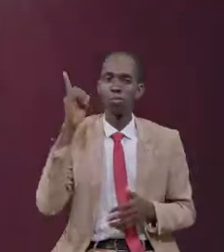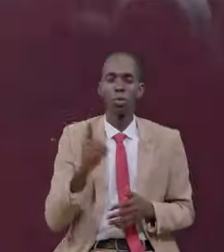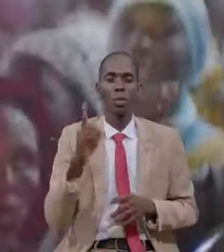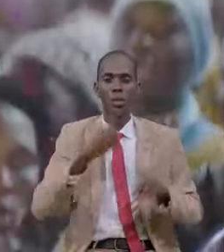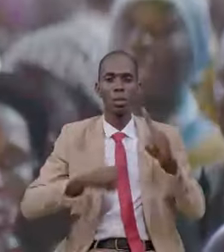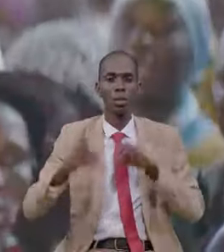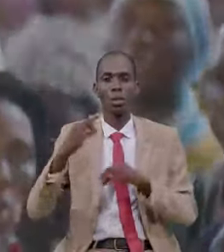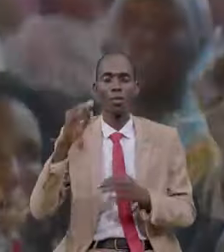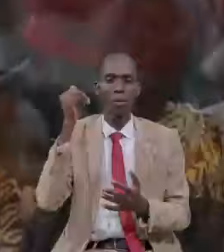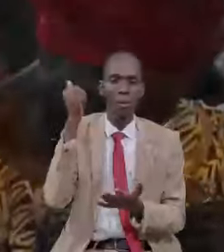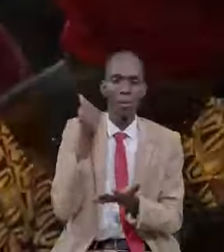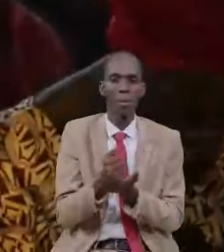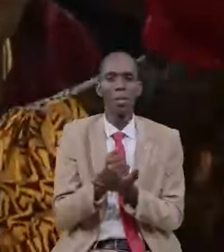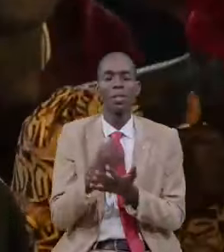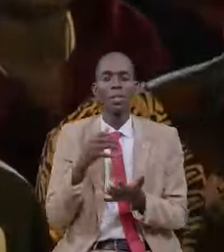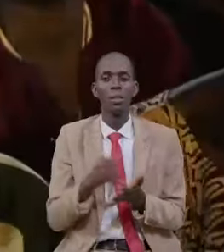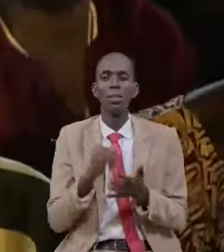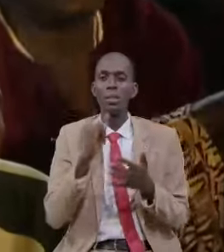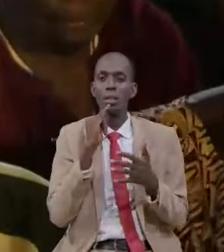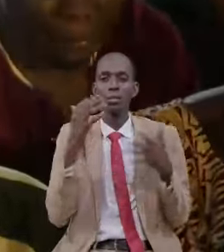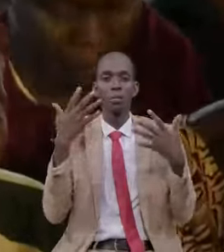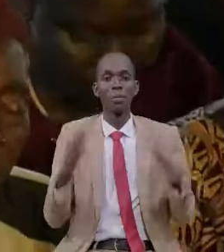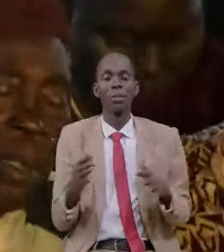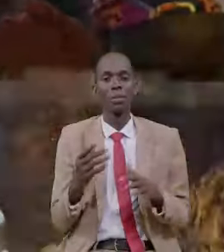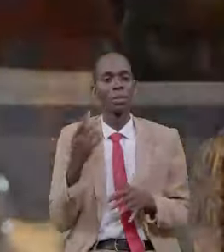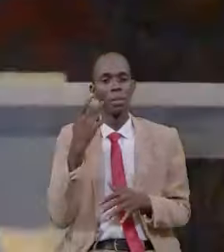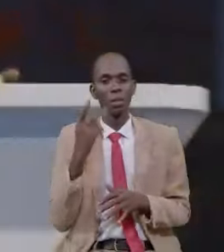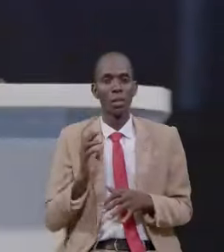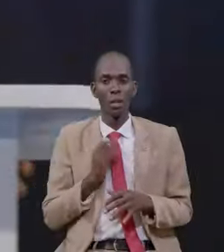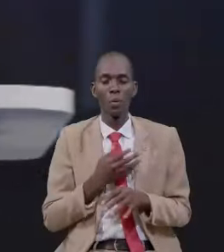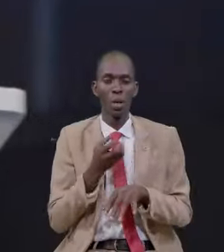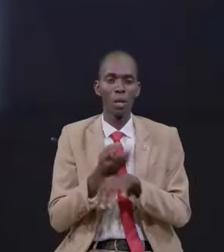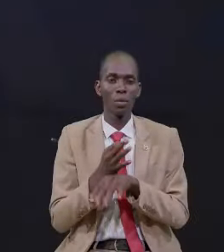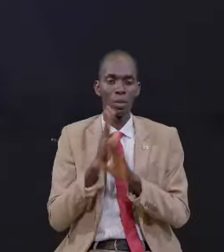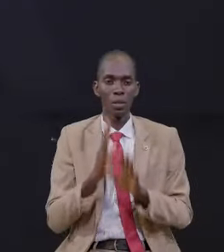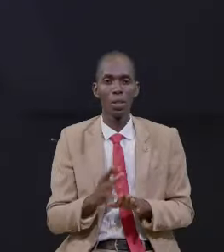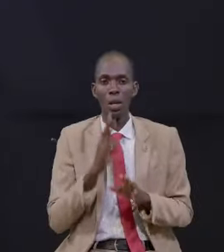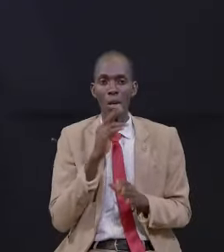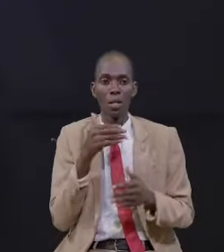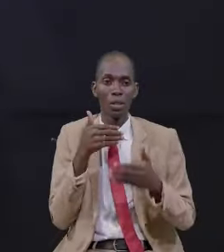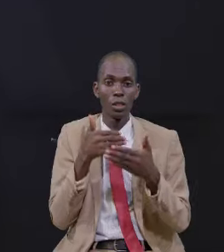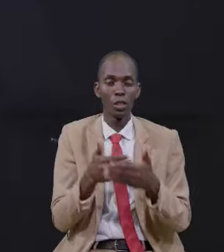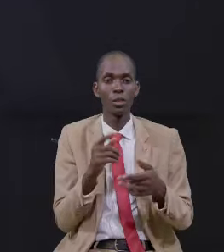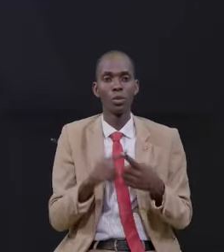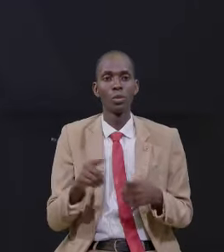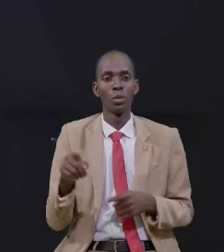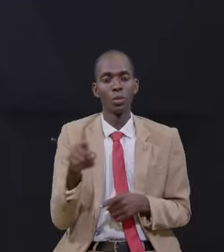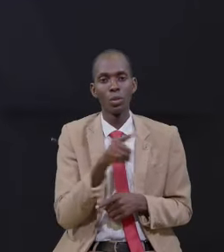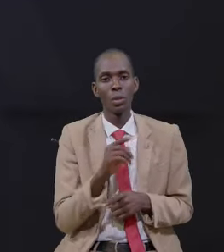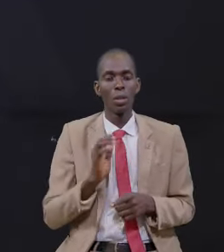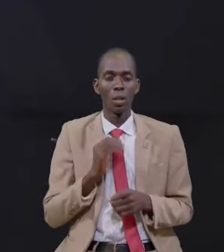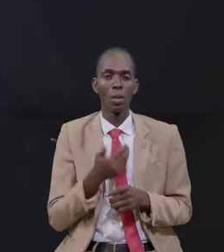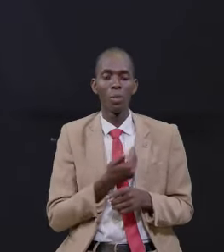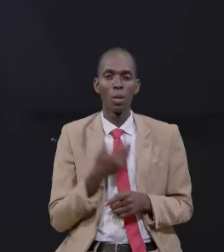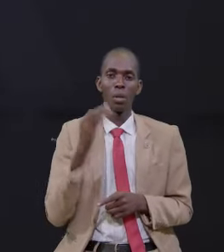It is done. Accounts tell us are there, officiating minister tonight will come and lead us